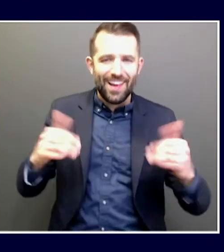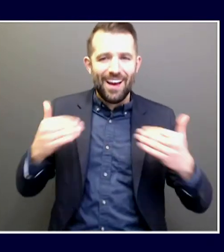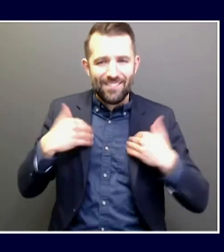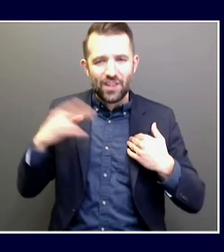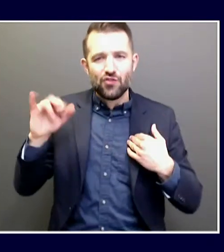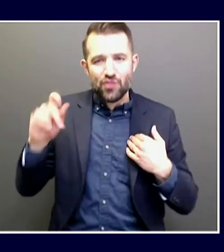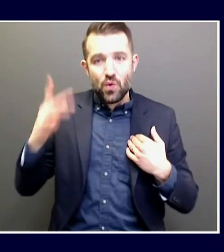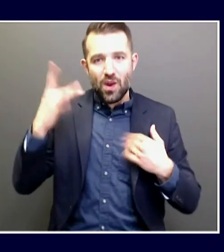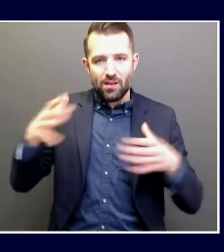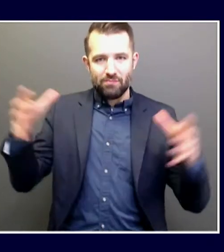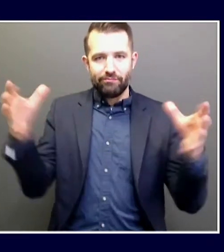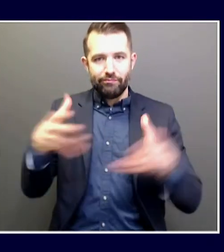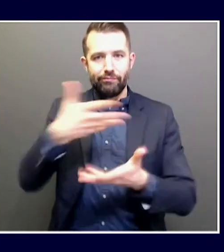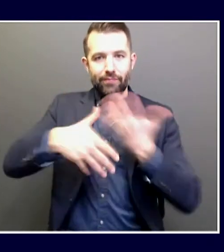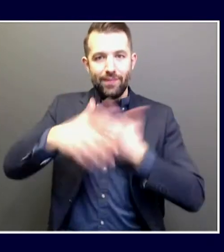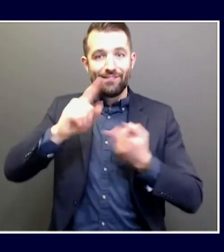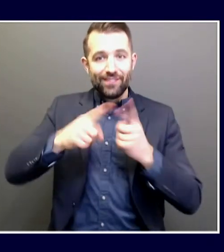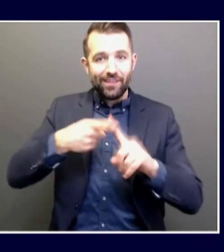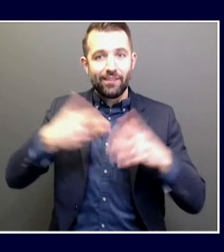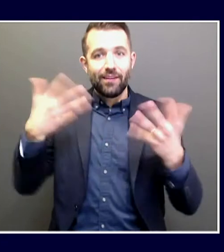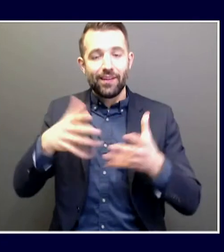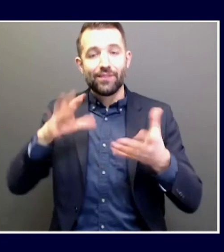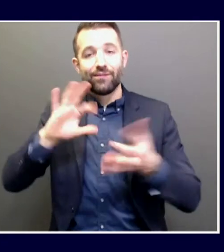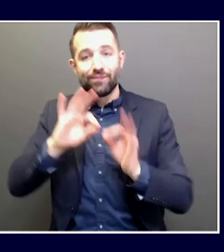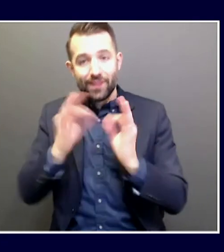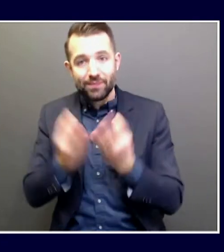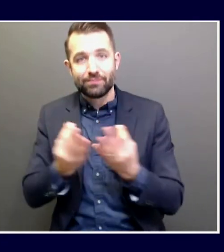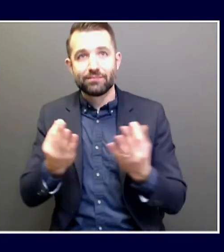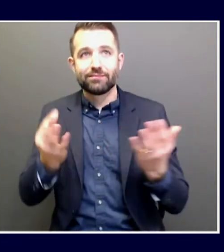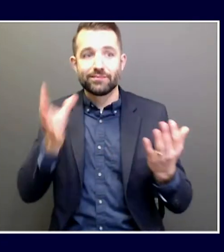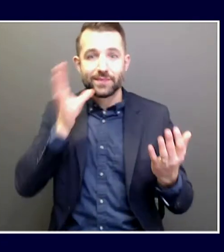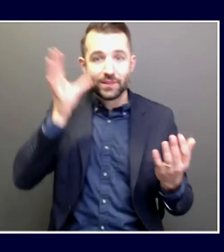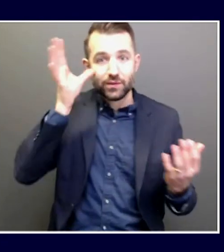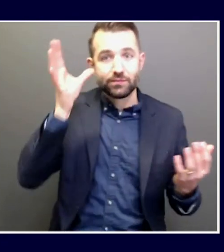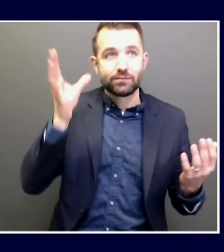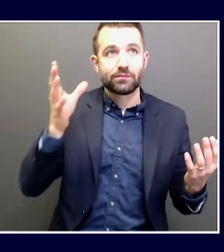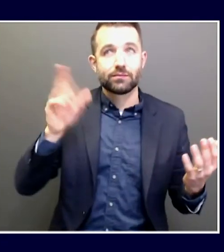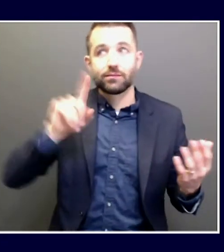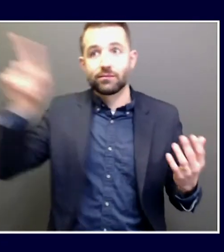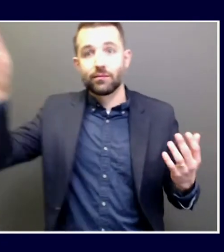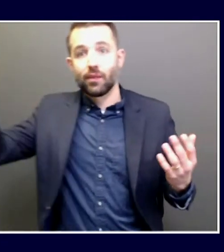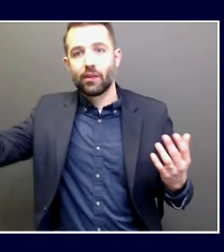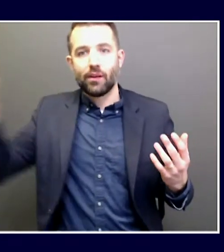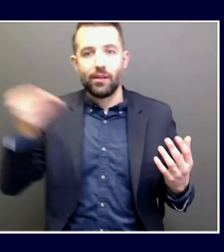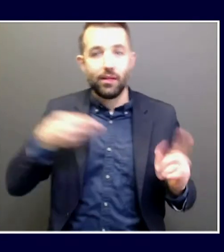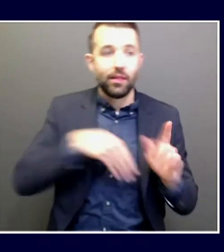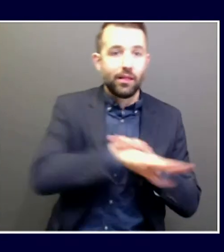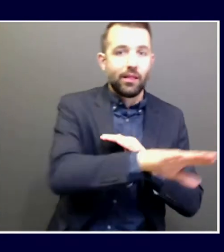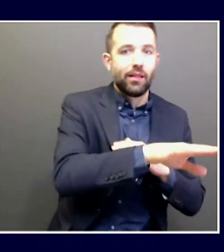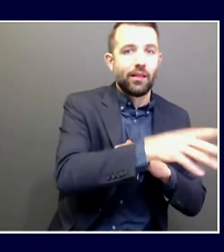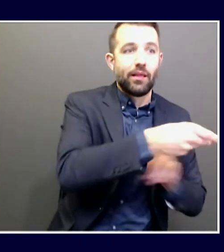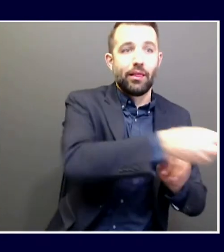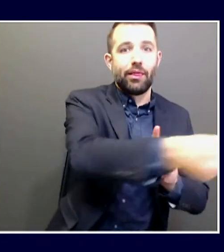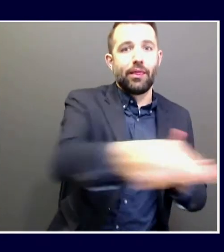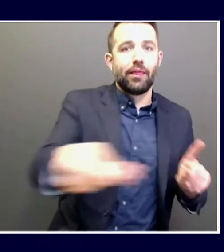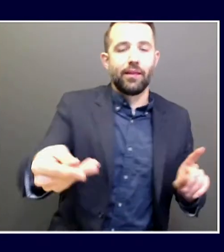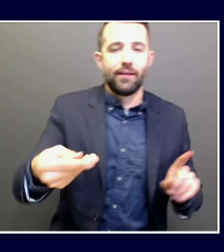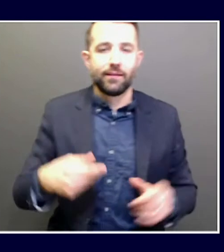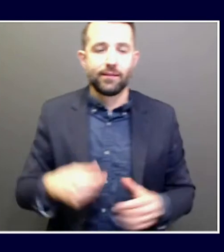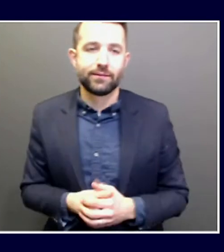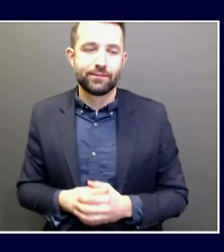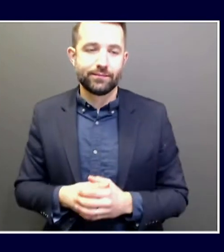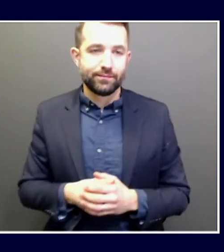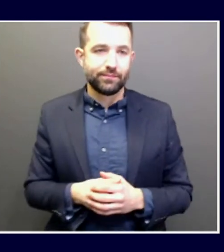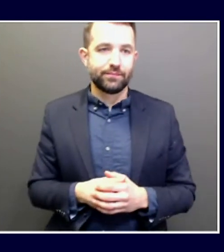together. So we've got to be really pragmatic about what we're doing and making sure that it aligns with what we know about Omicron. Given the